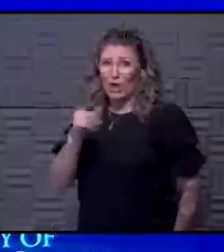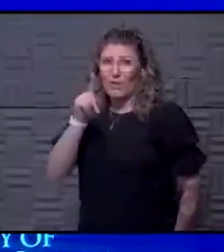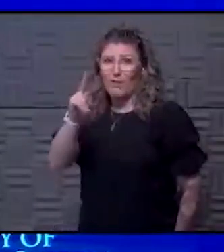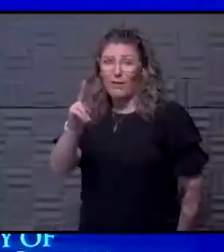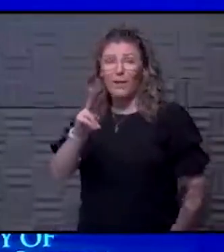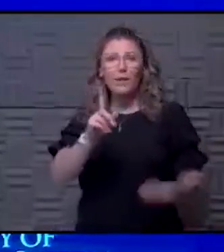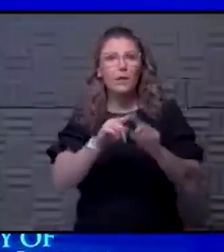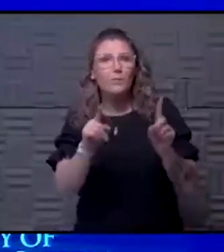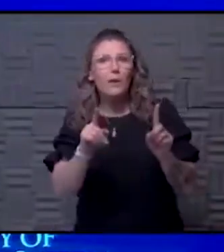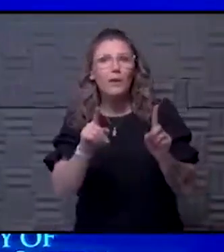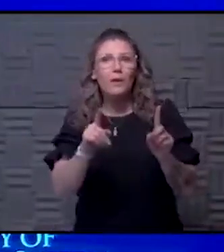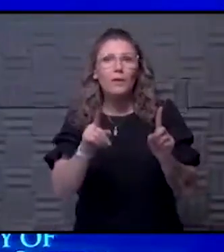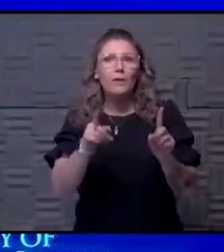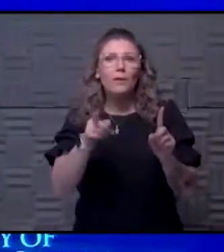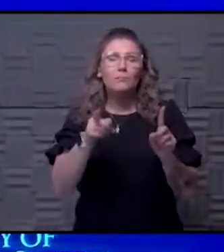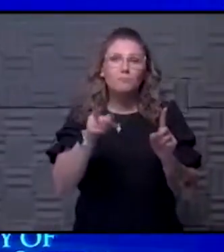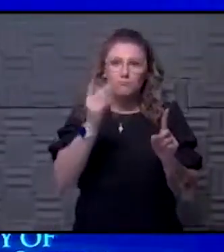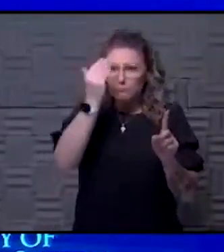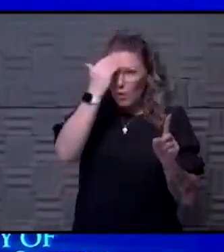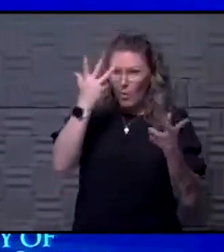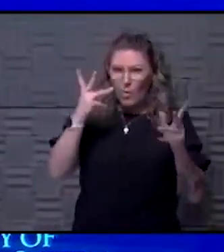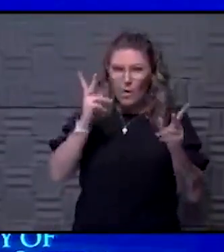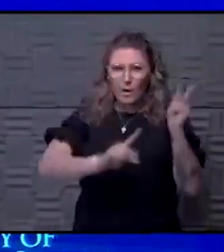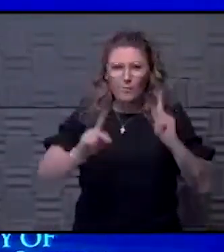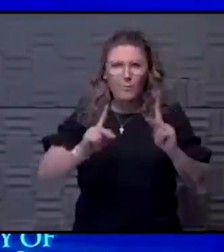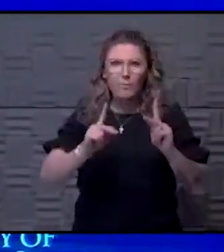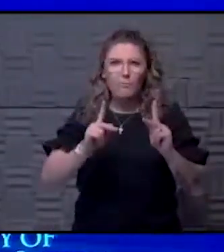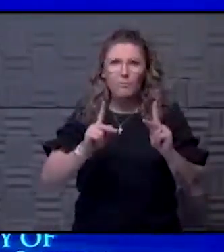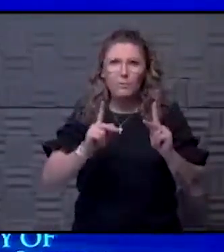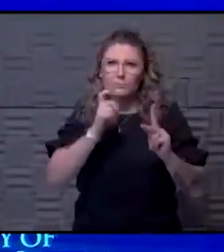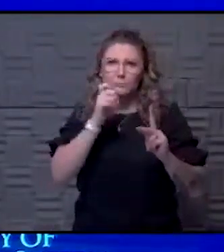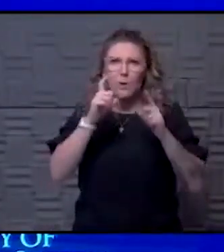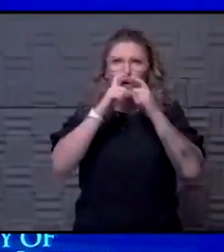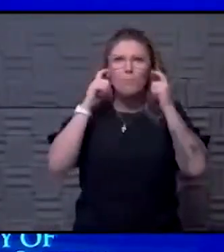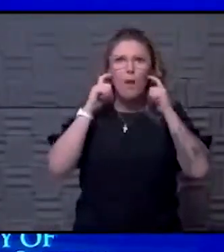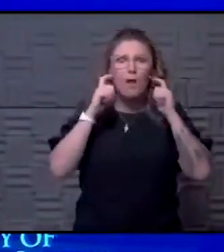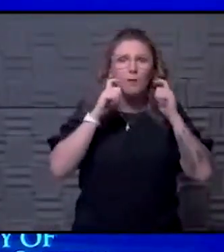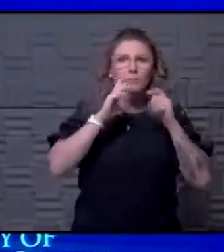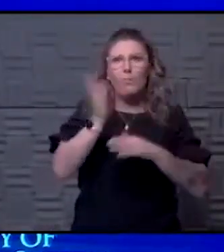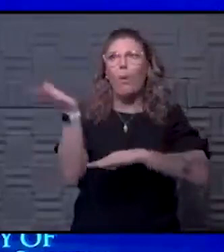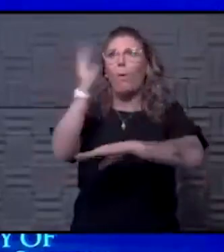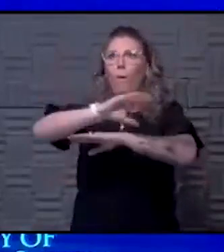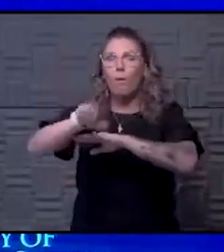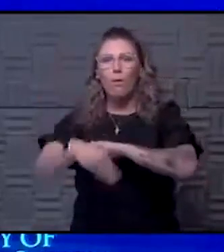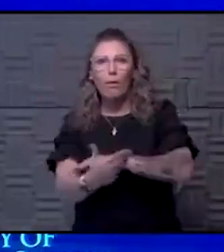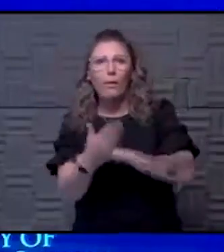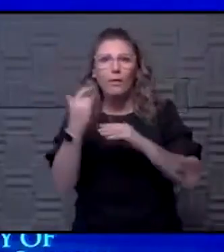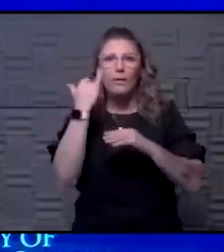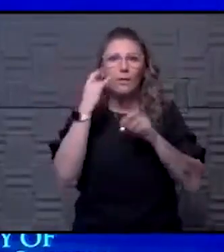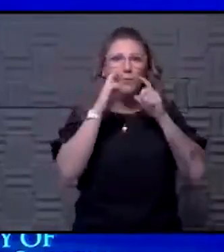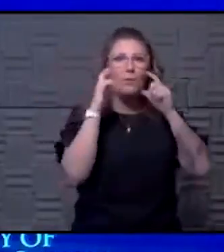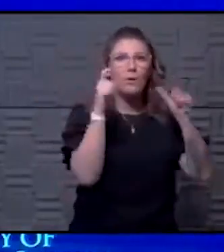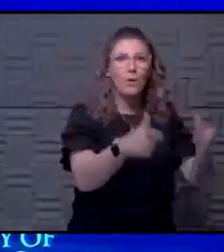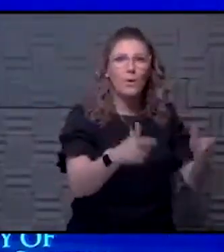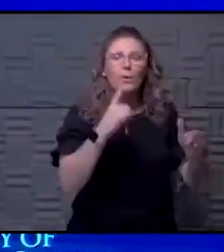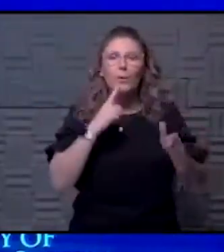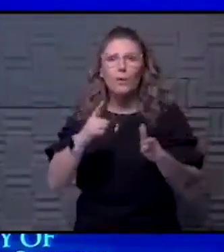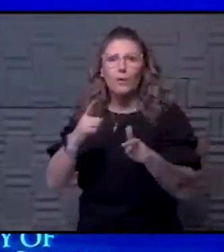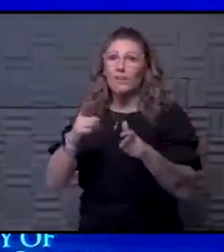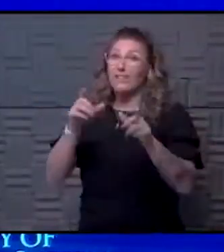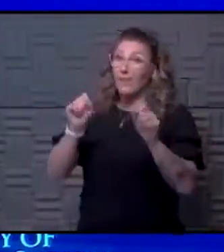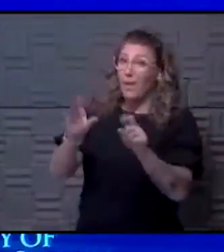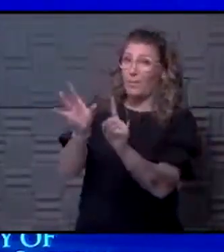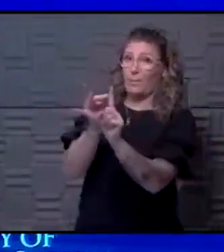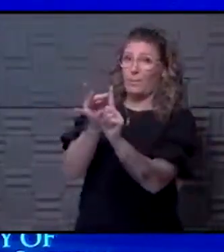know that you don't wear your mask all the time. And so when you take your mask off, you're just as susceptible. How do you prevent that? It is